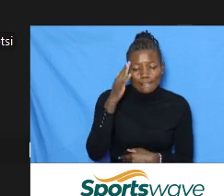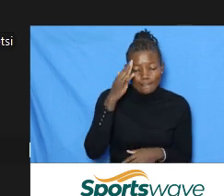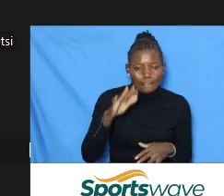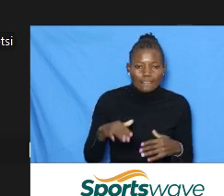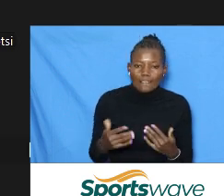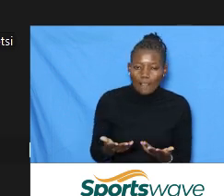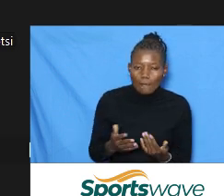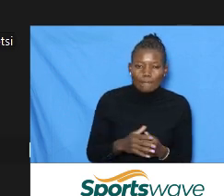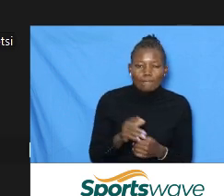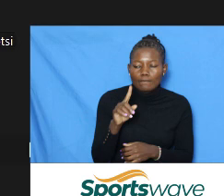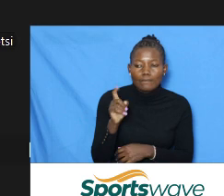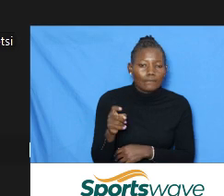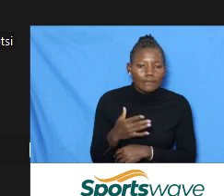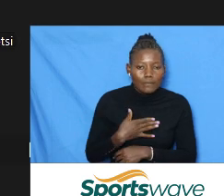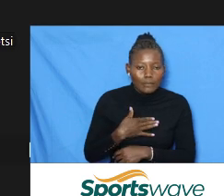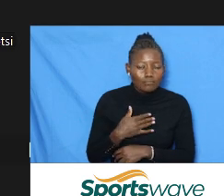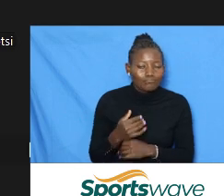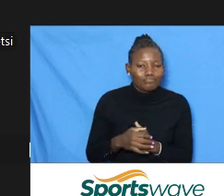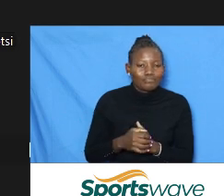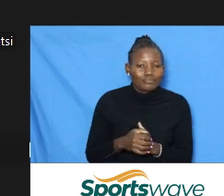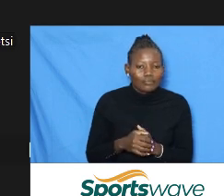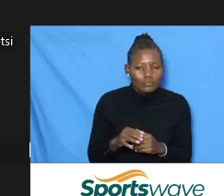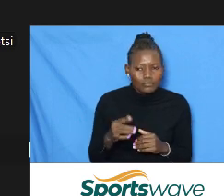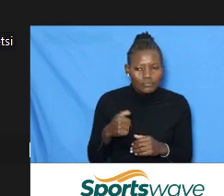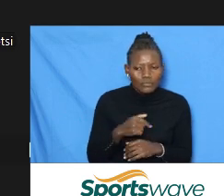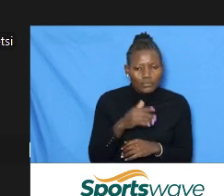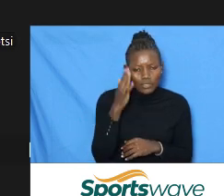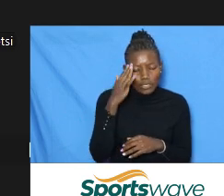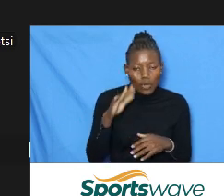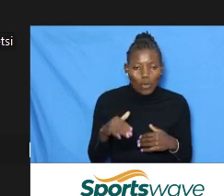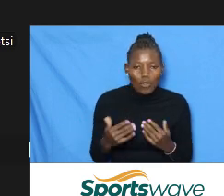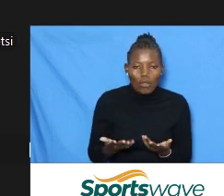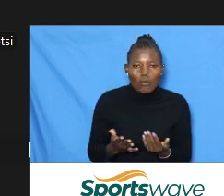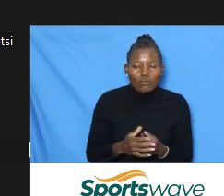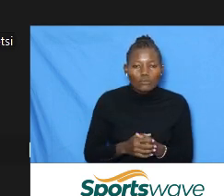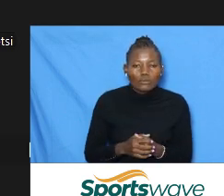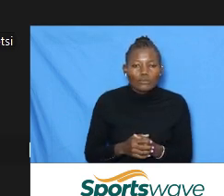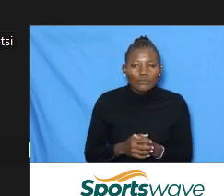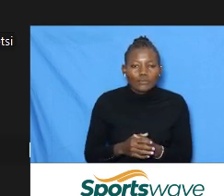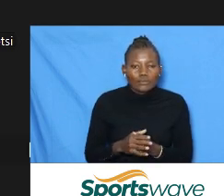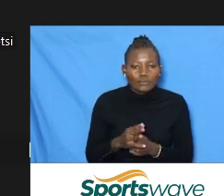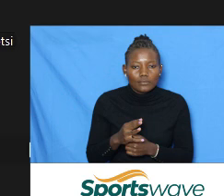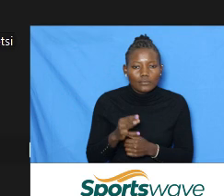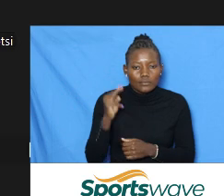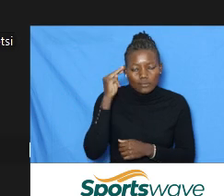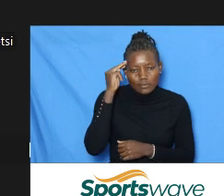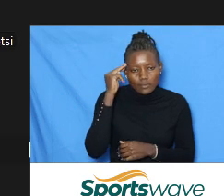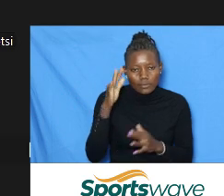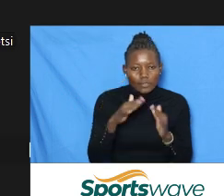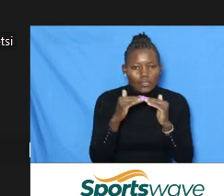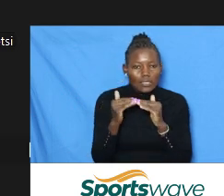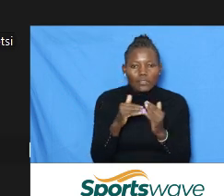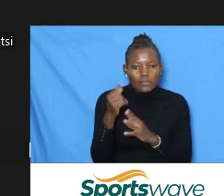that. My question I want to ask is that. How are we going to know the mental stage of the